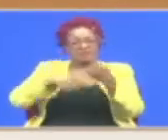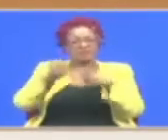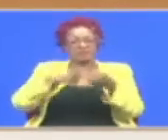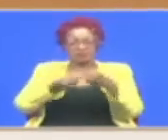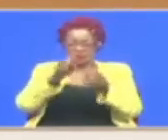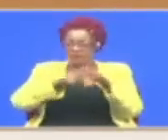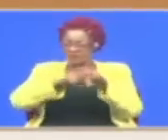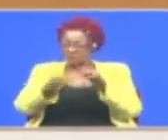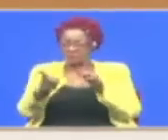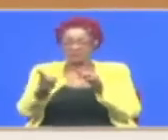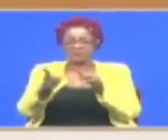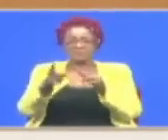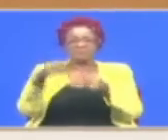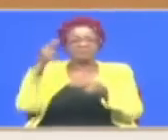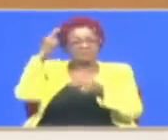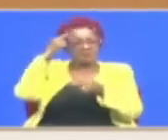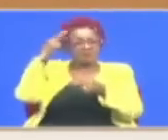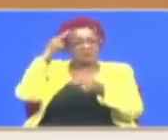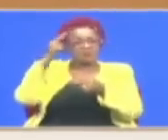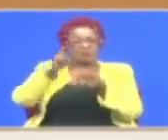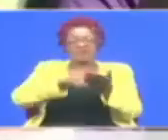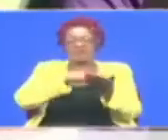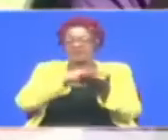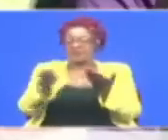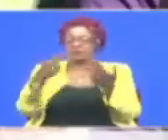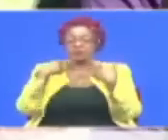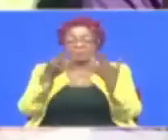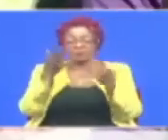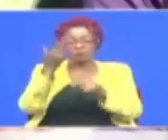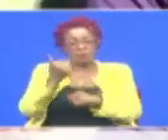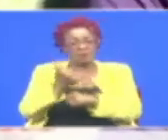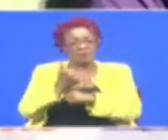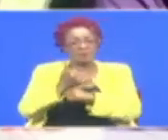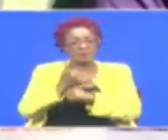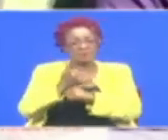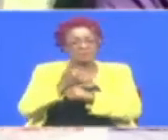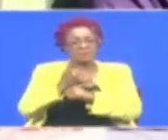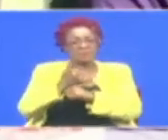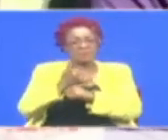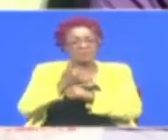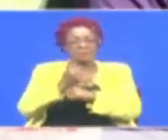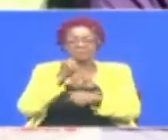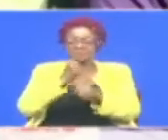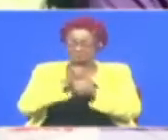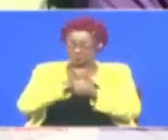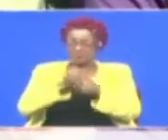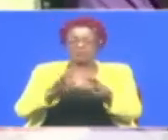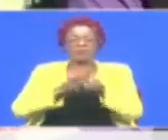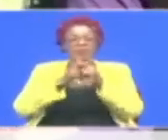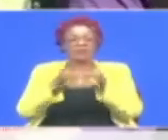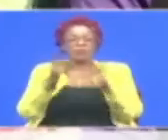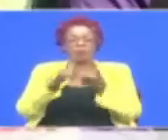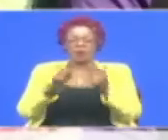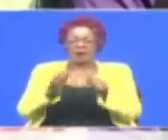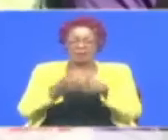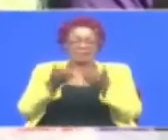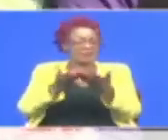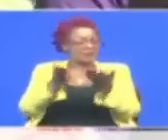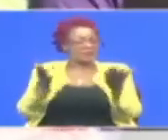escapees, their reasons for failing to report. The real work begins. What happened here on Monday was a